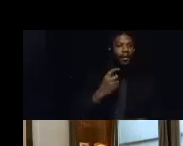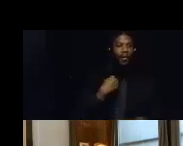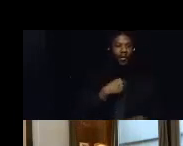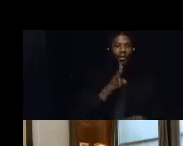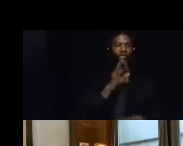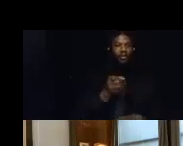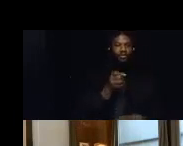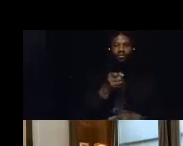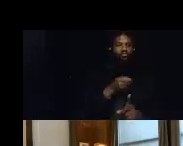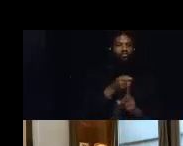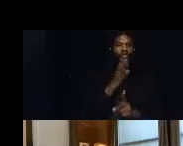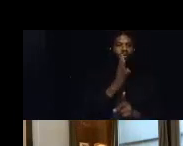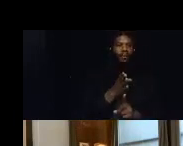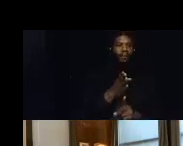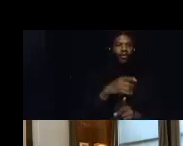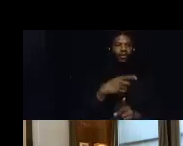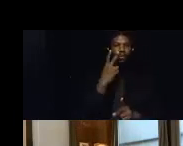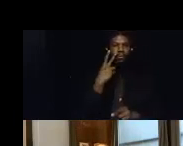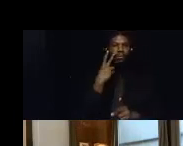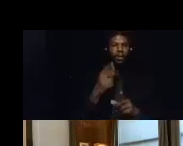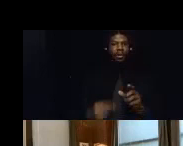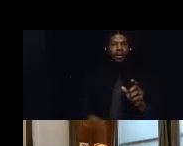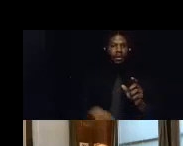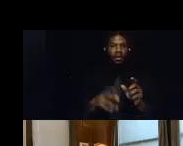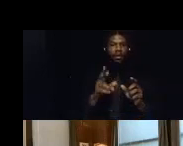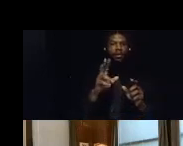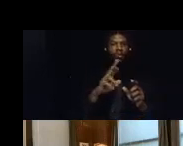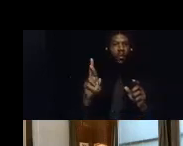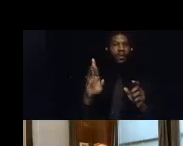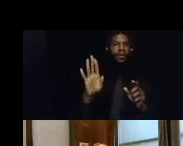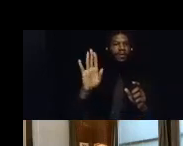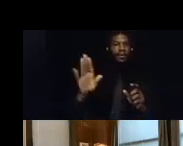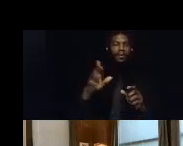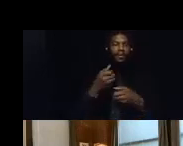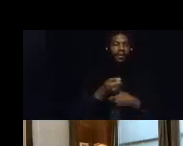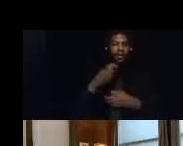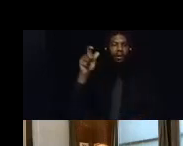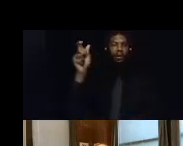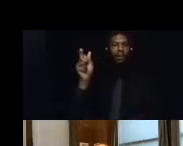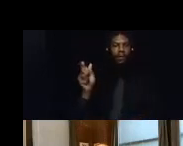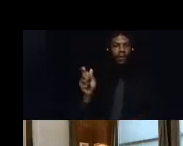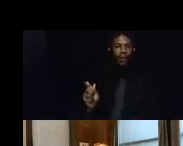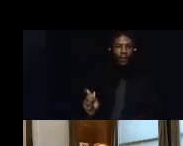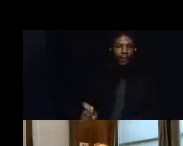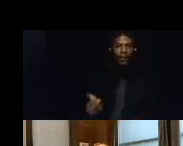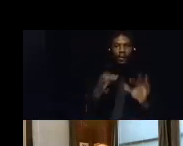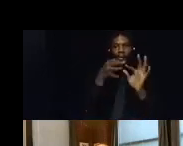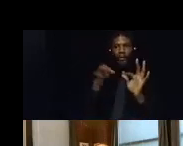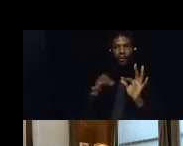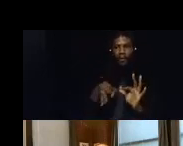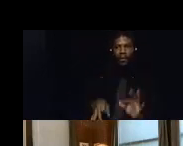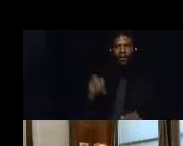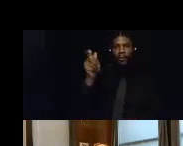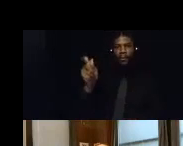the rightmost edge of his poem, but this Terrence Hayes poem called The